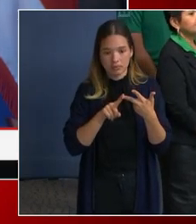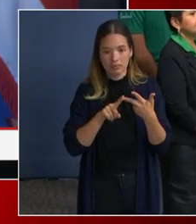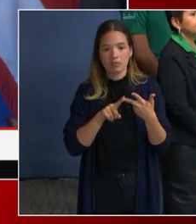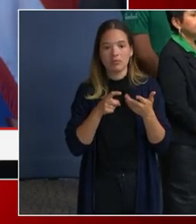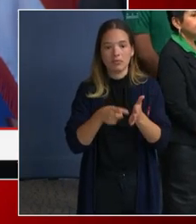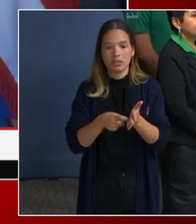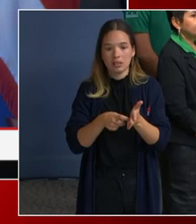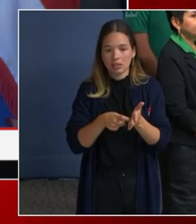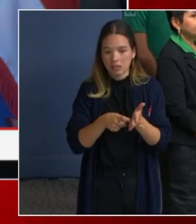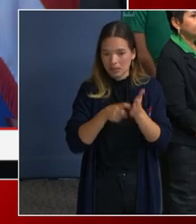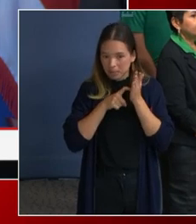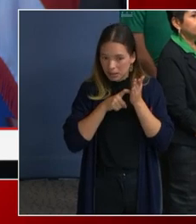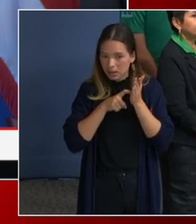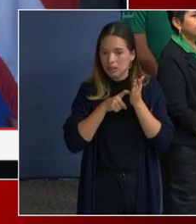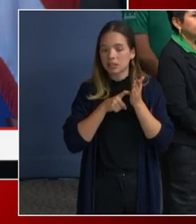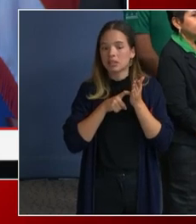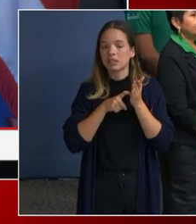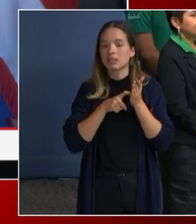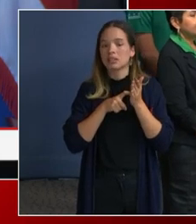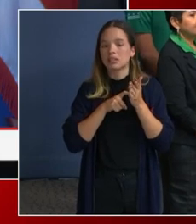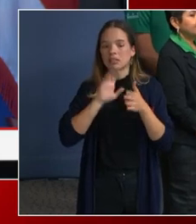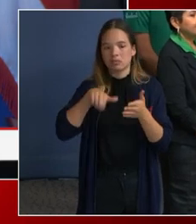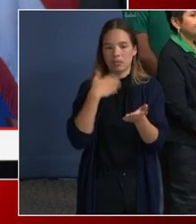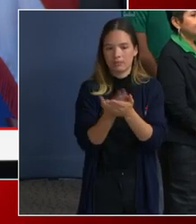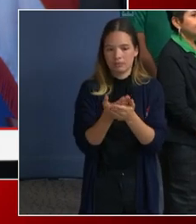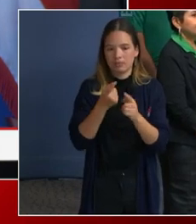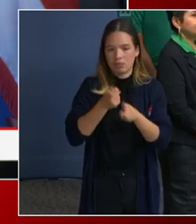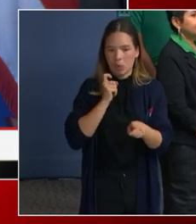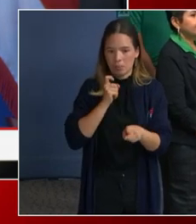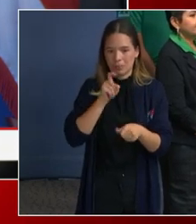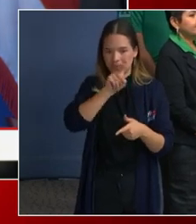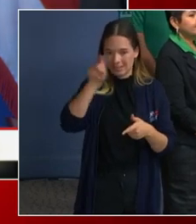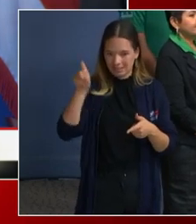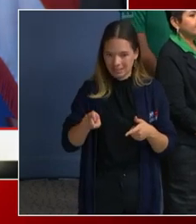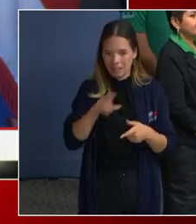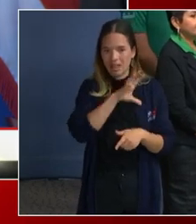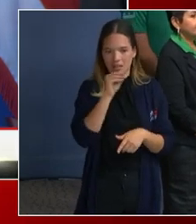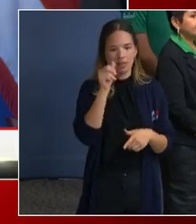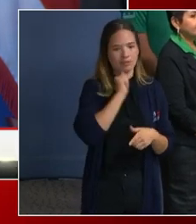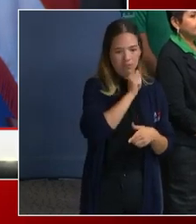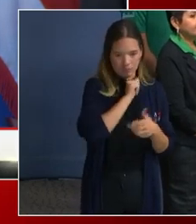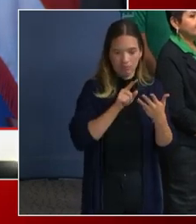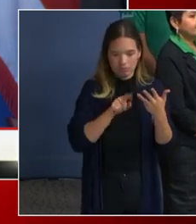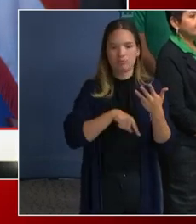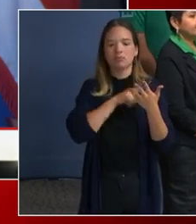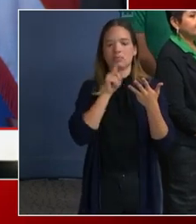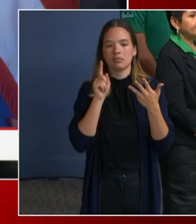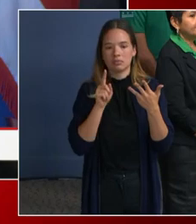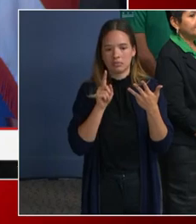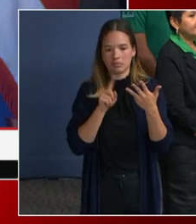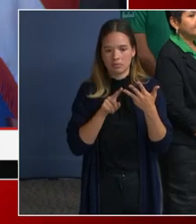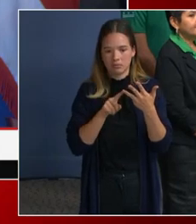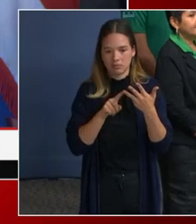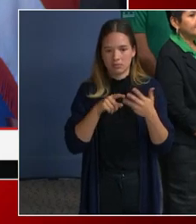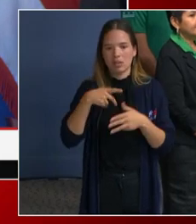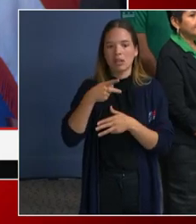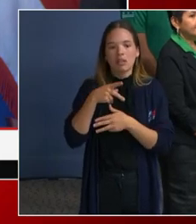dignified arrivals from Texas and Arizona, and respite space, as well as access to COVID testing and